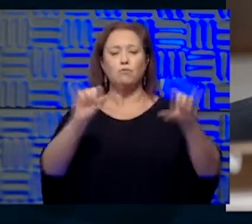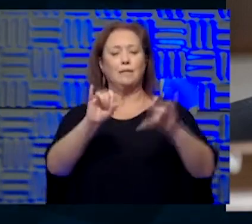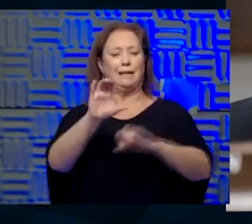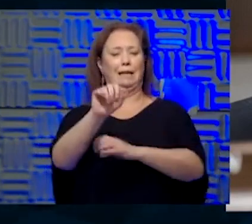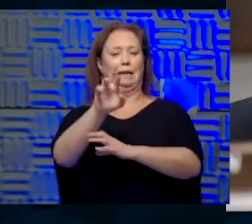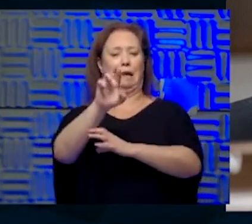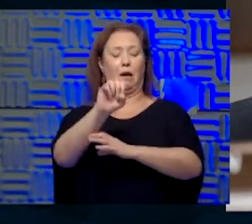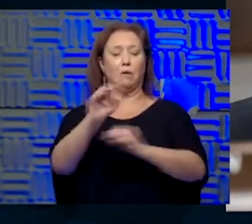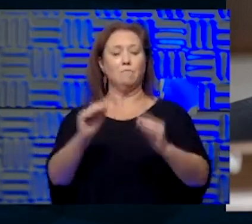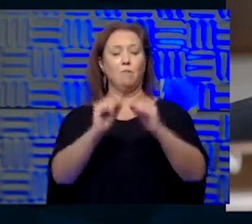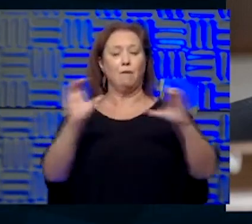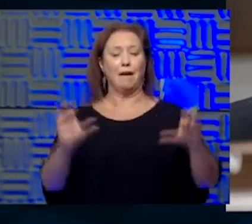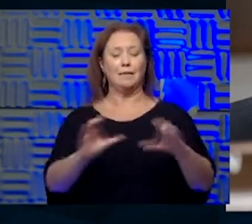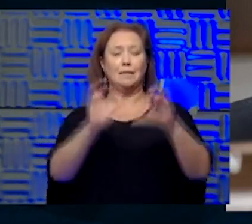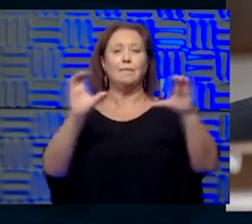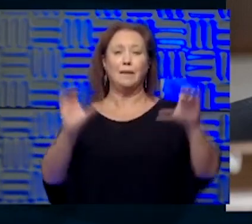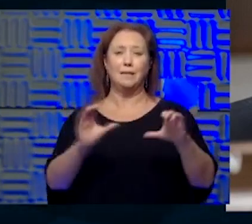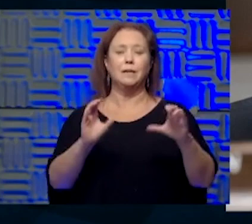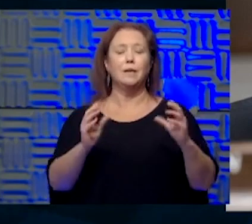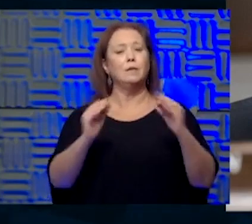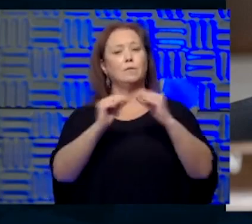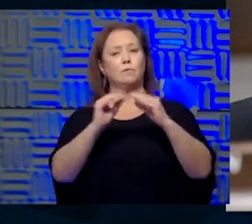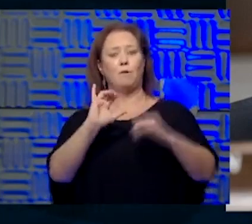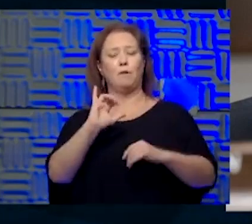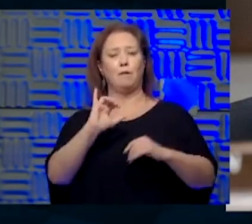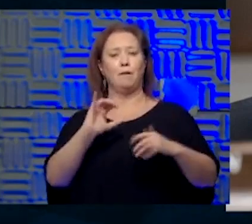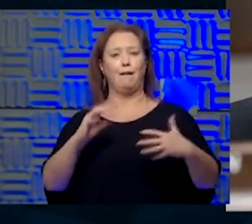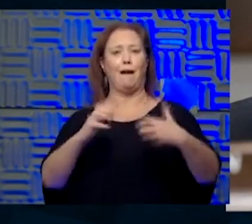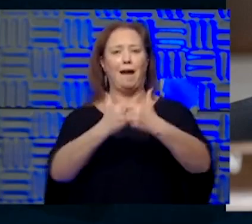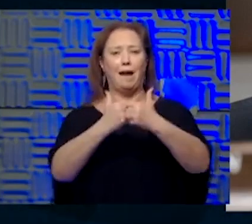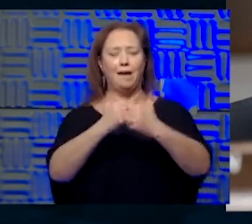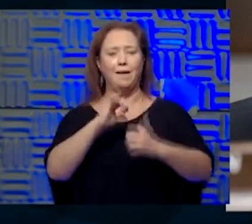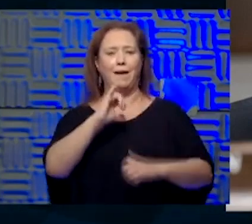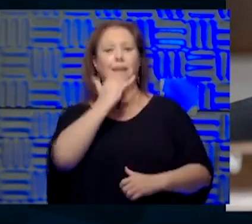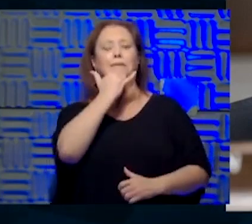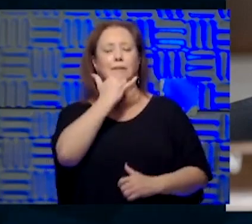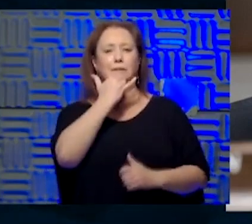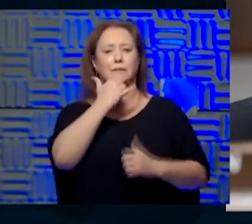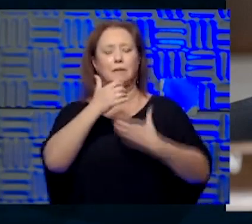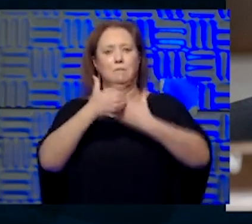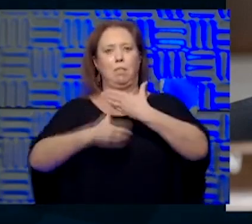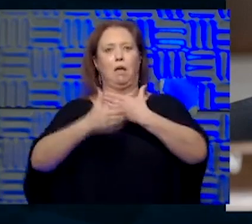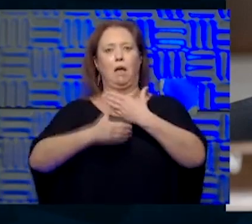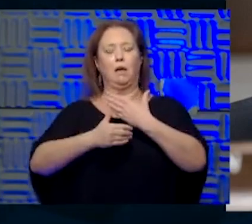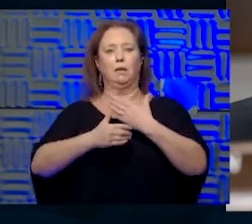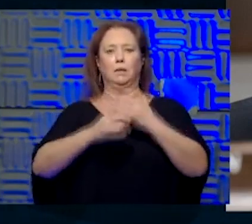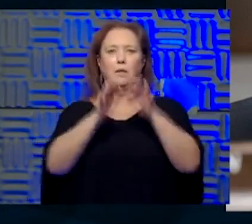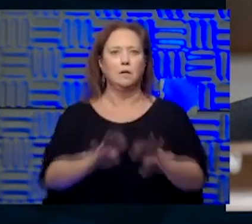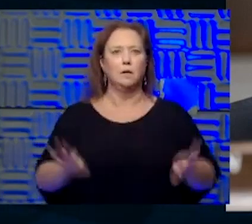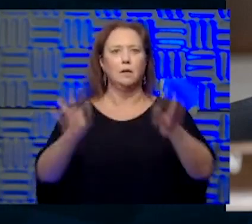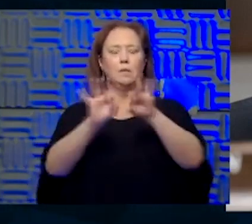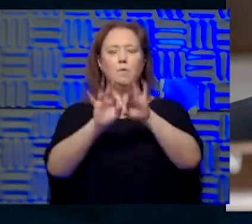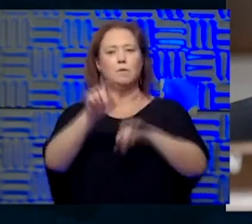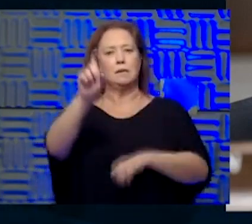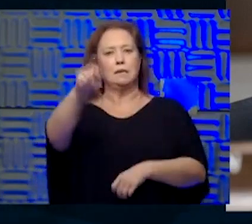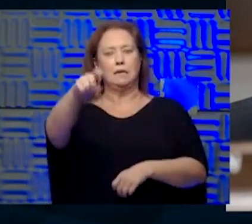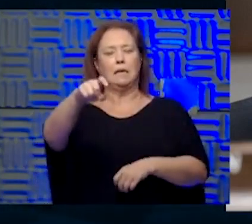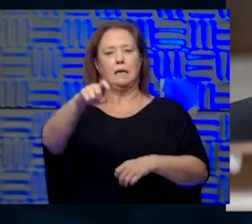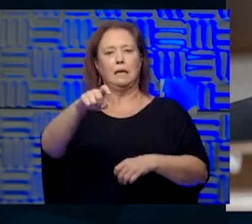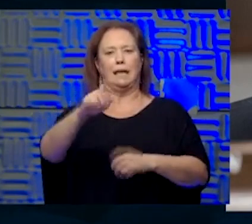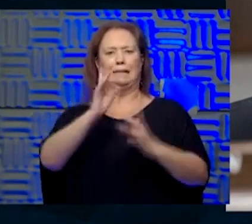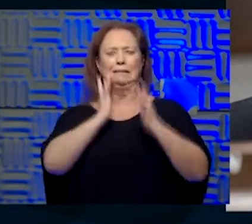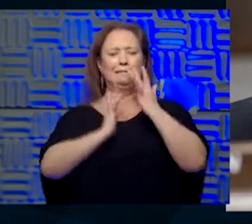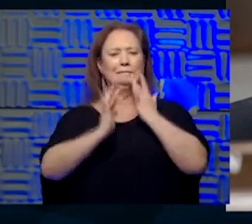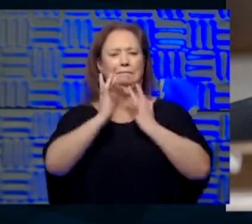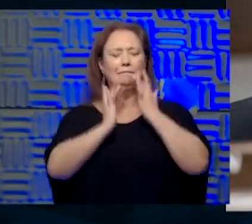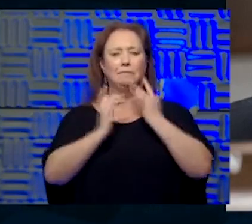activity, as you said, Doc, there's more accidents, that blood becomes even more important and unfortunately scarce at this